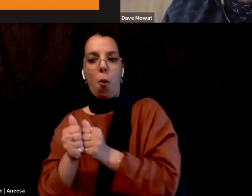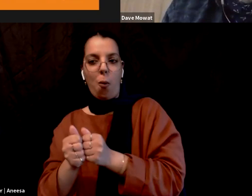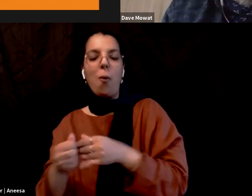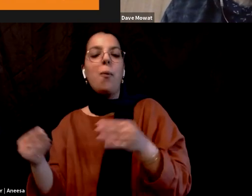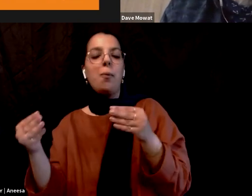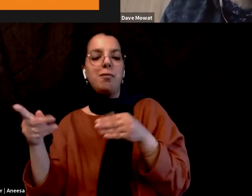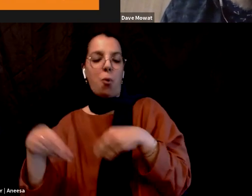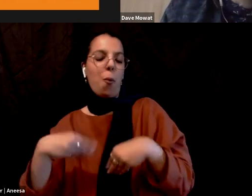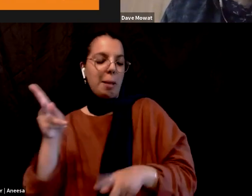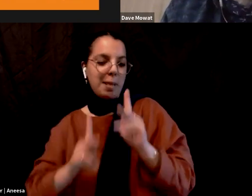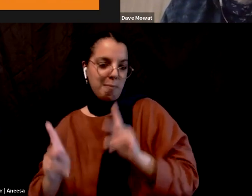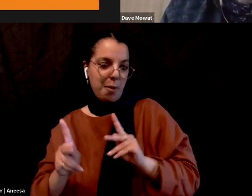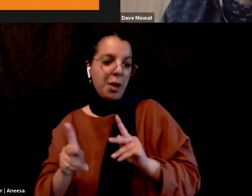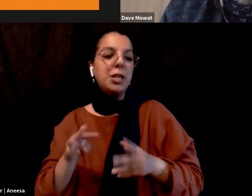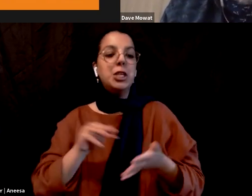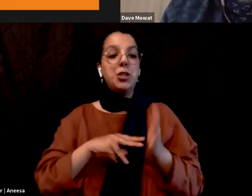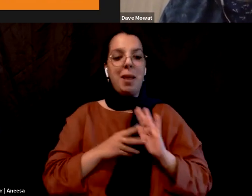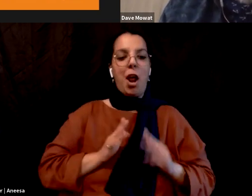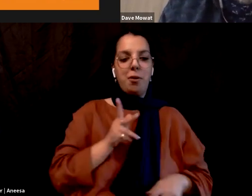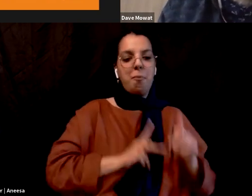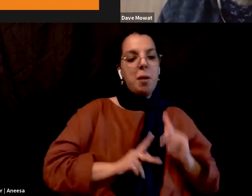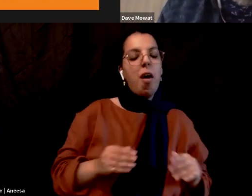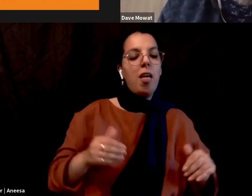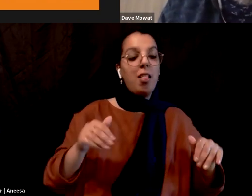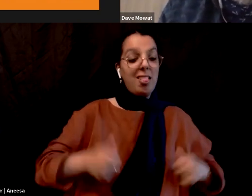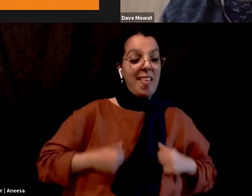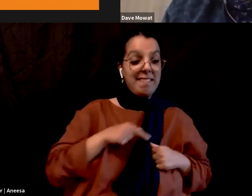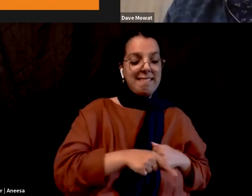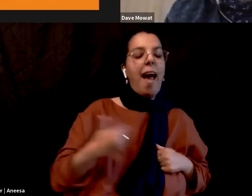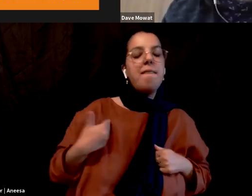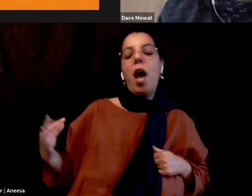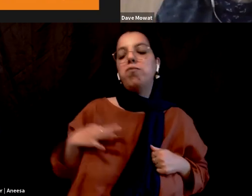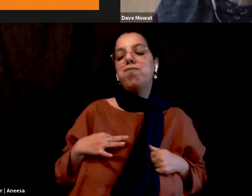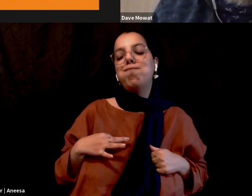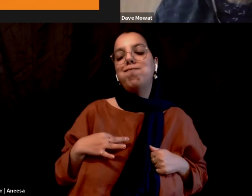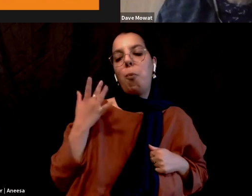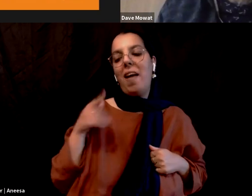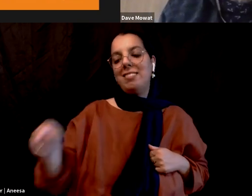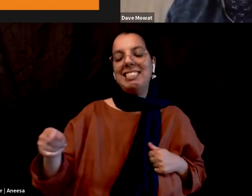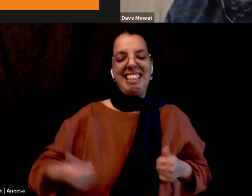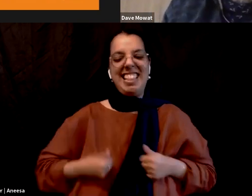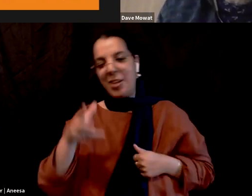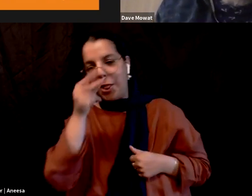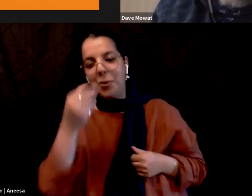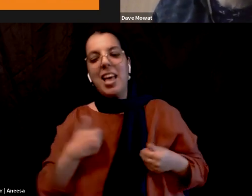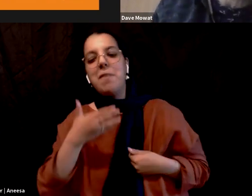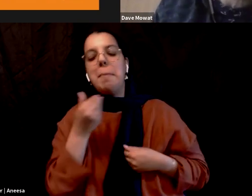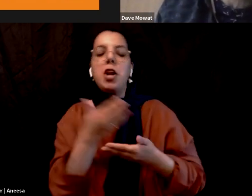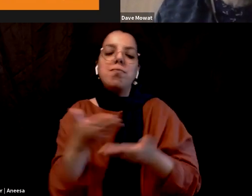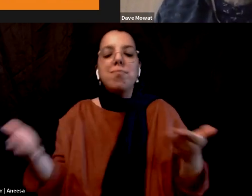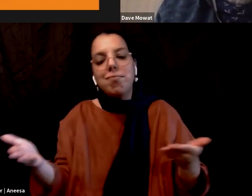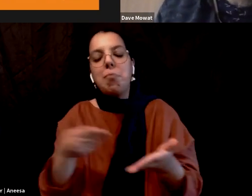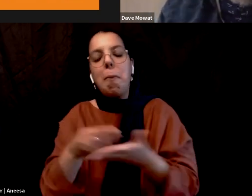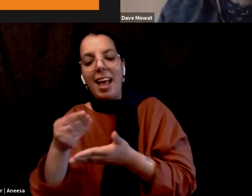settlement, which would give them access to better trade goods. That same thing applied to this,